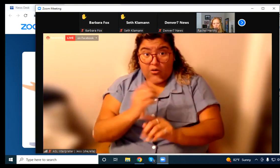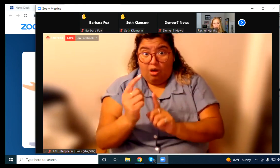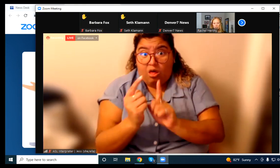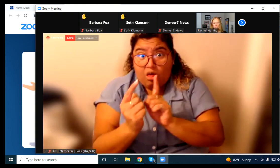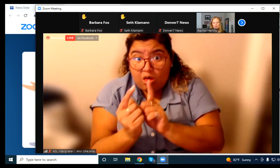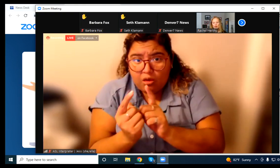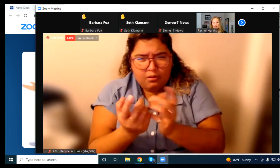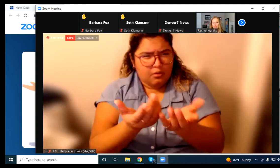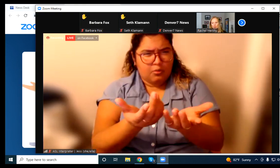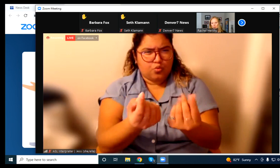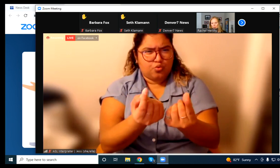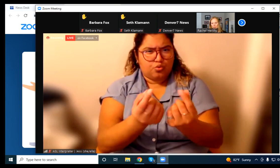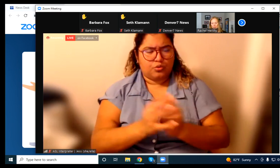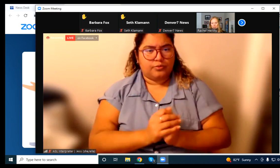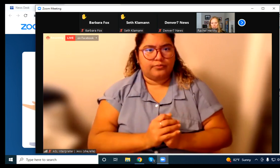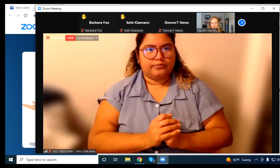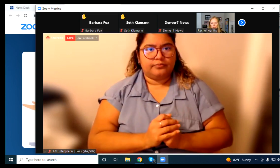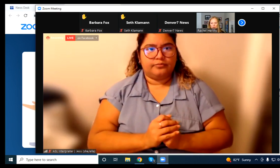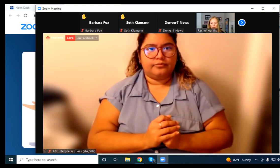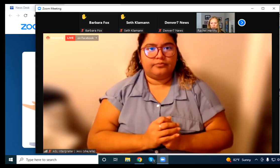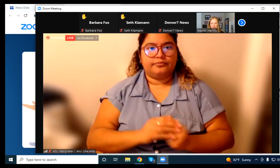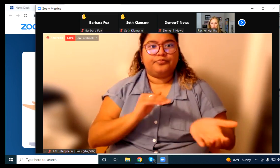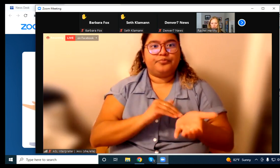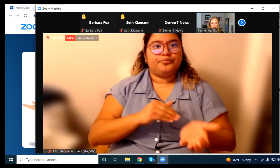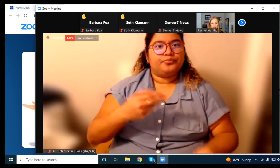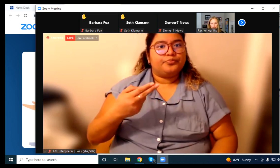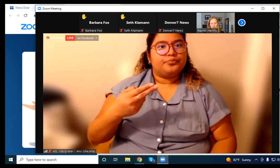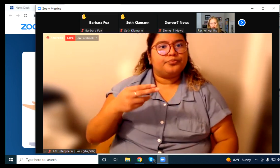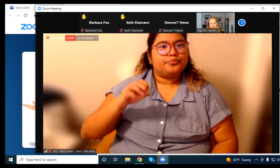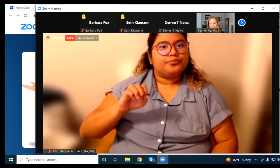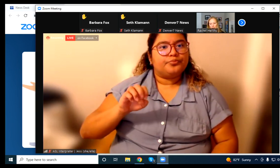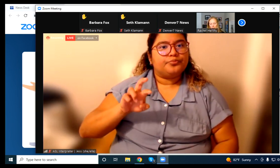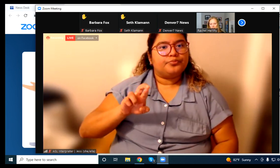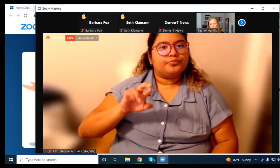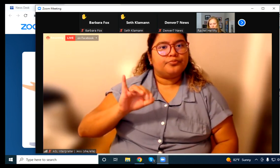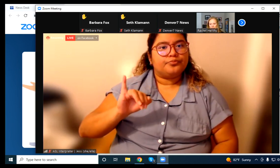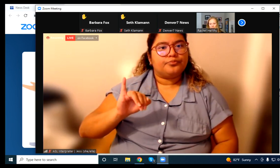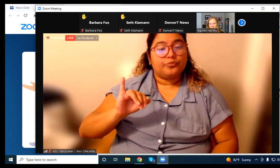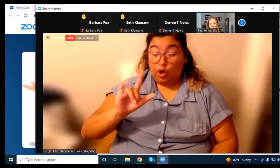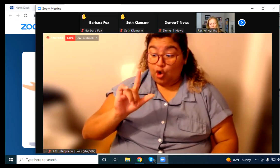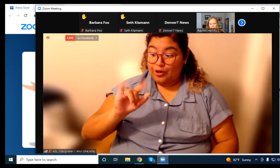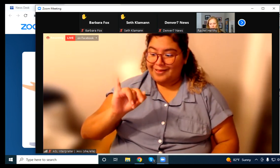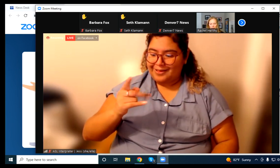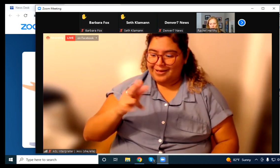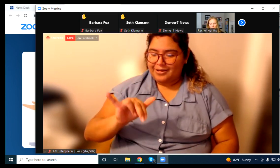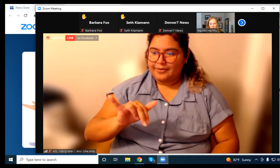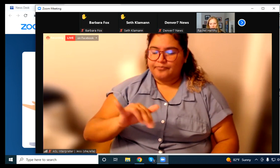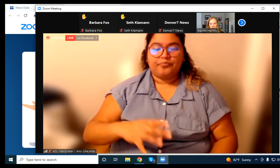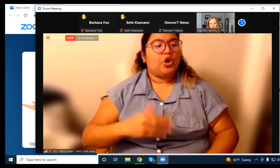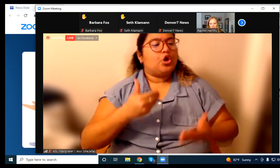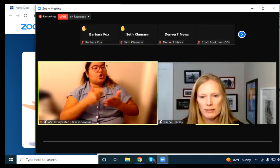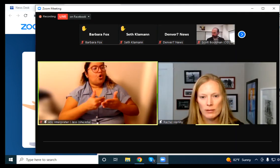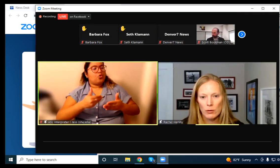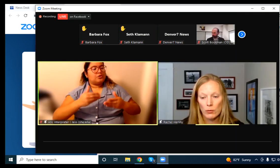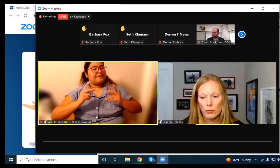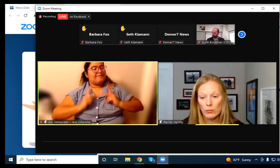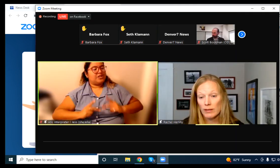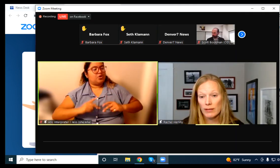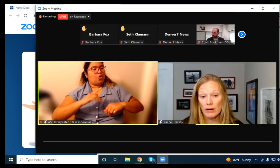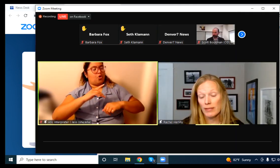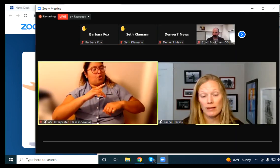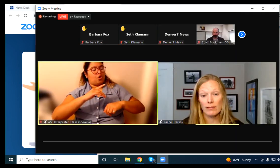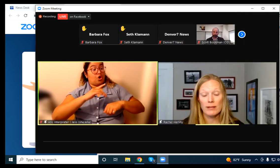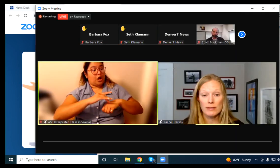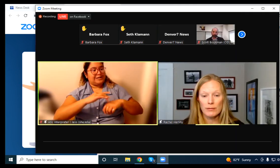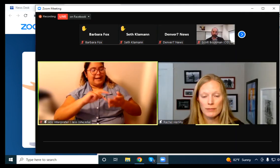Yes, so when we talk about close physical contact, we're typically talking about skin to skin type contact. And so really